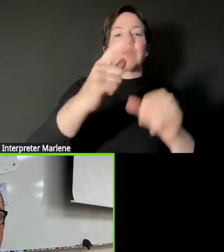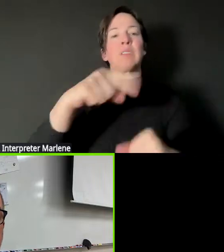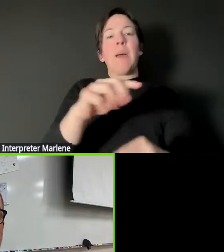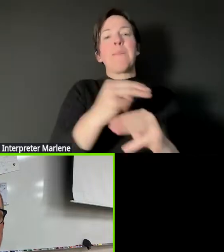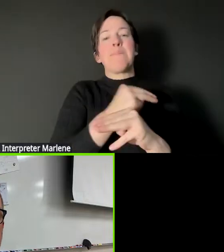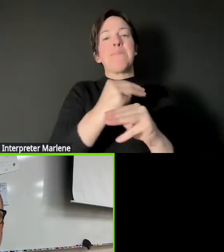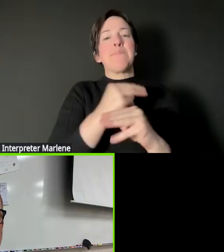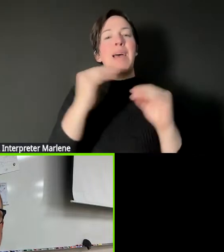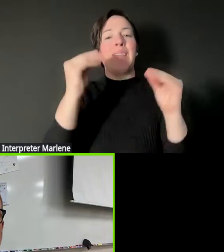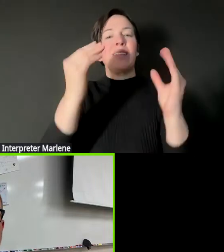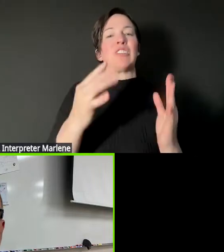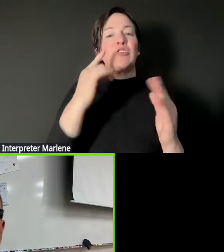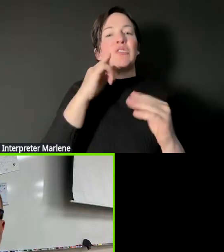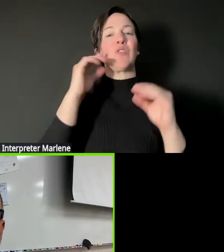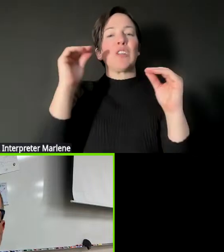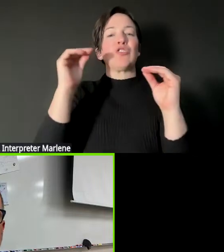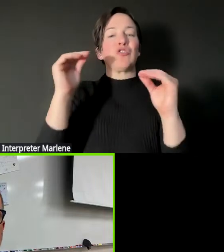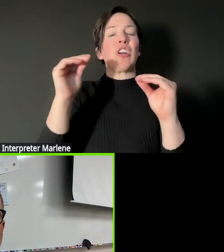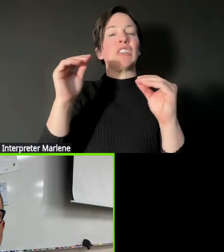instruction department to